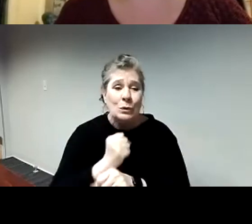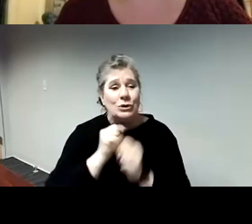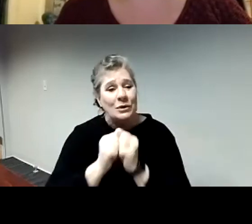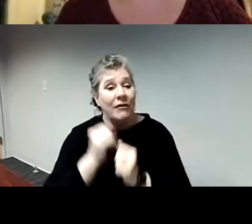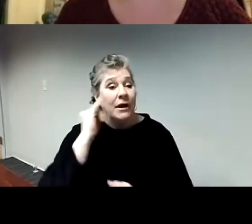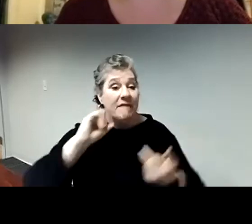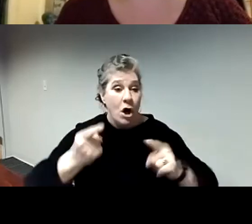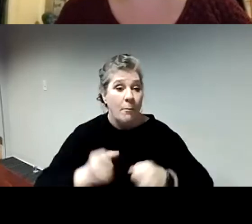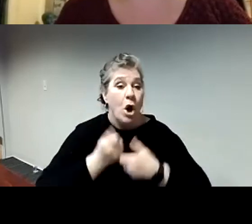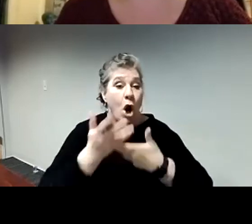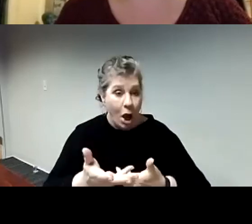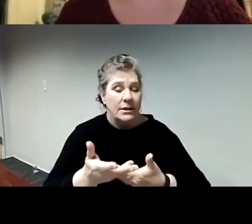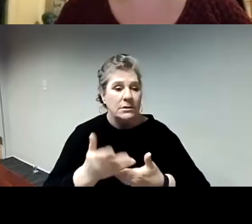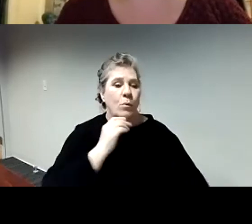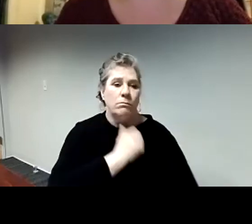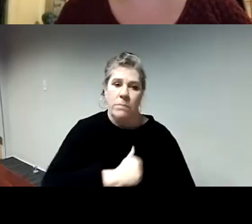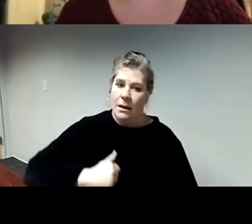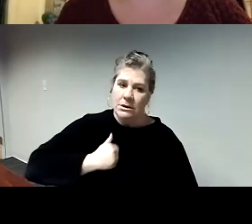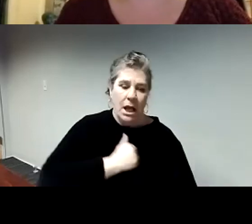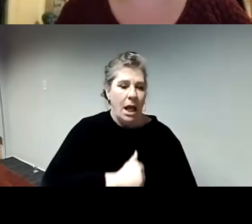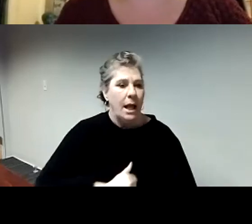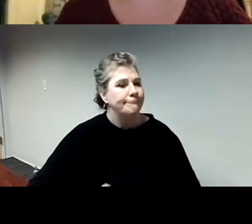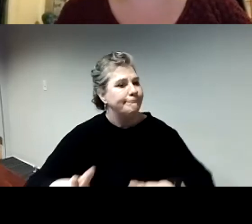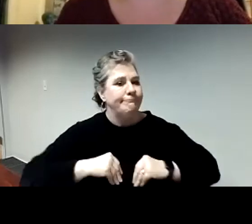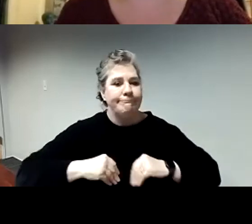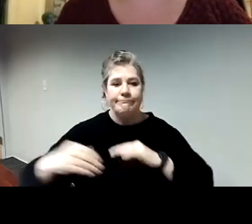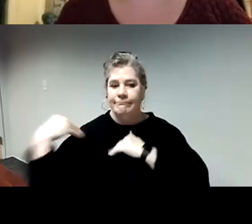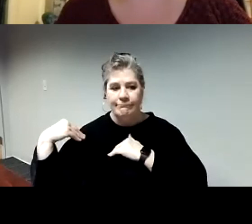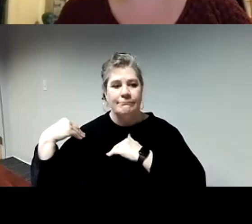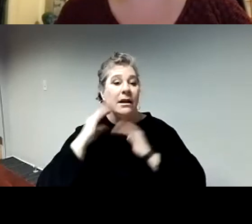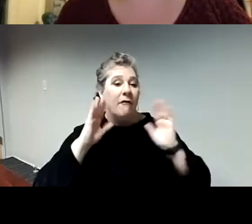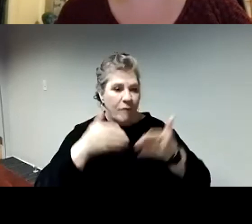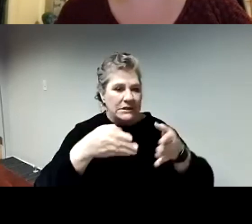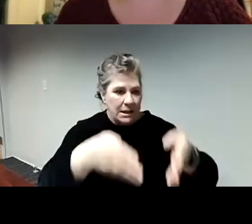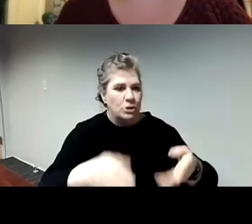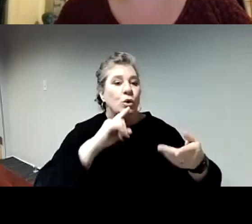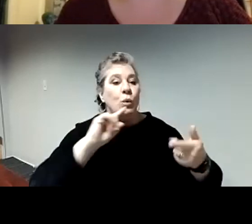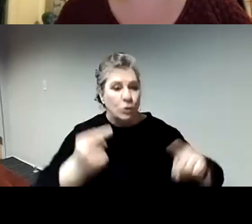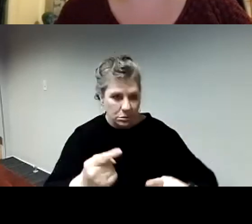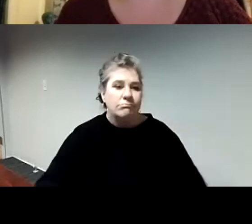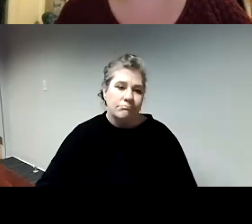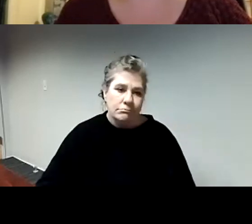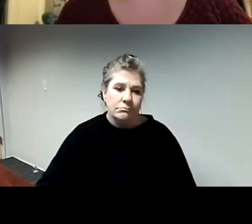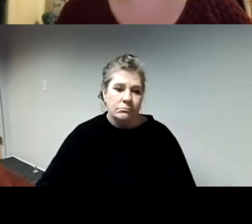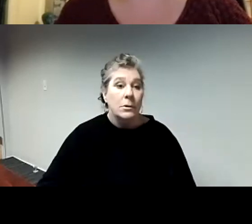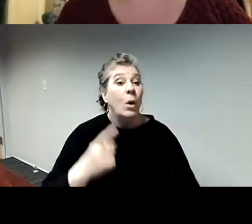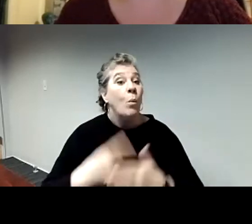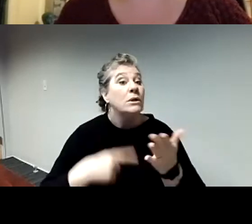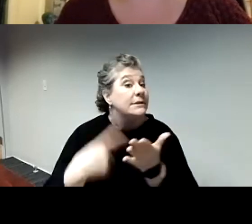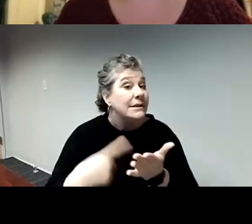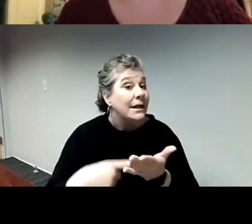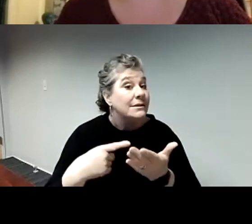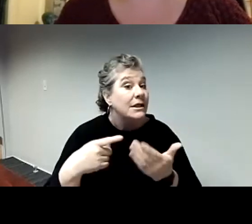harm is caused, we'll apologize, take accountability, and center the needs of the person who's been harmed. What is discussed in breakout